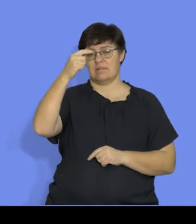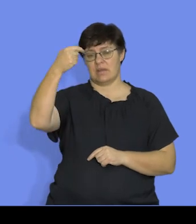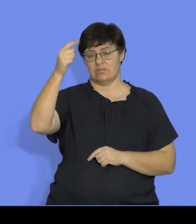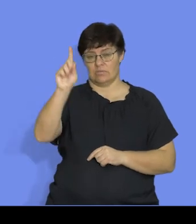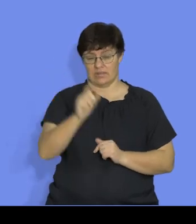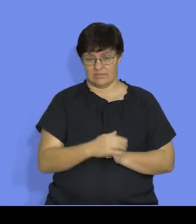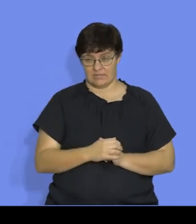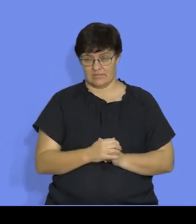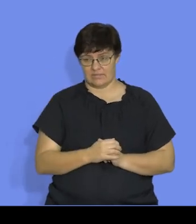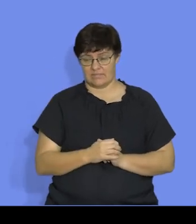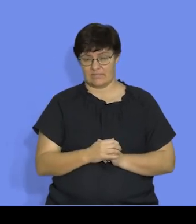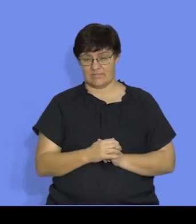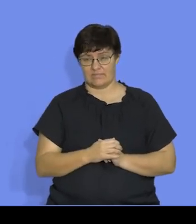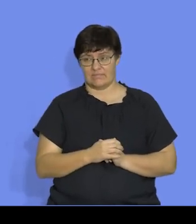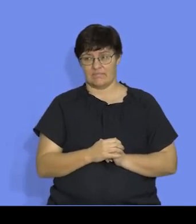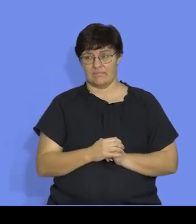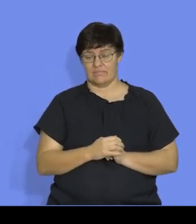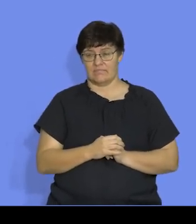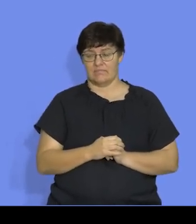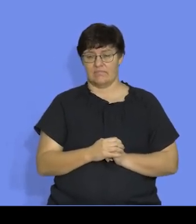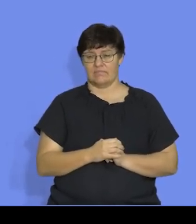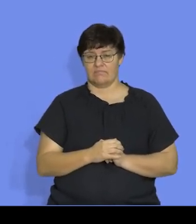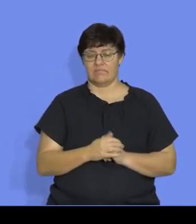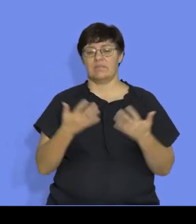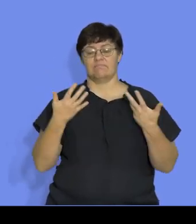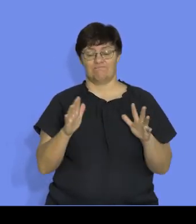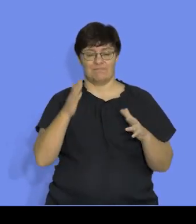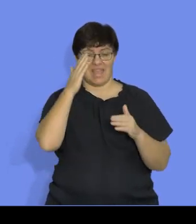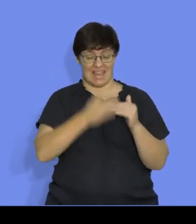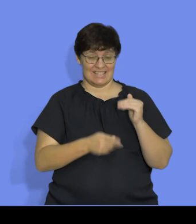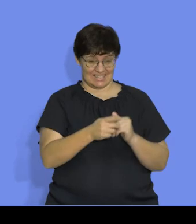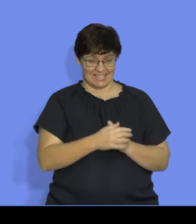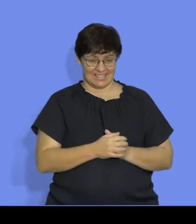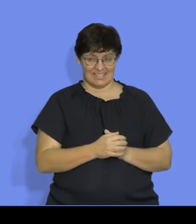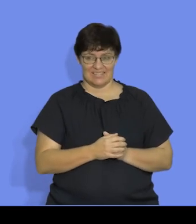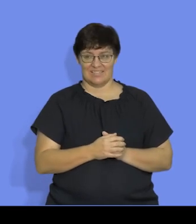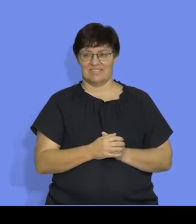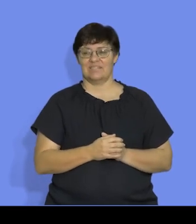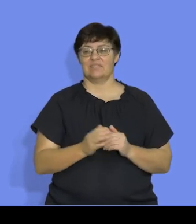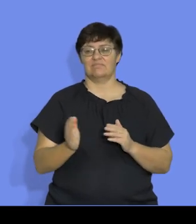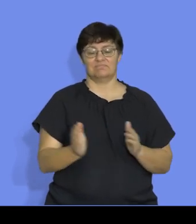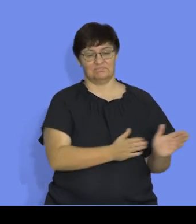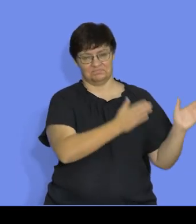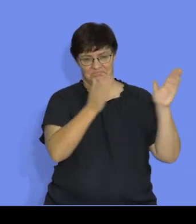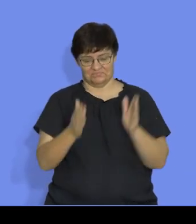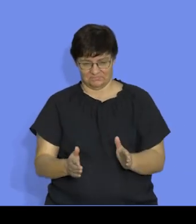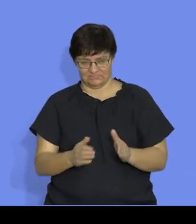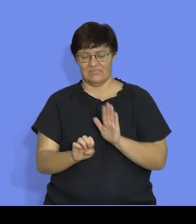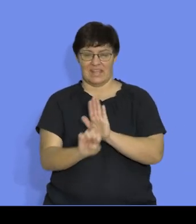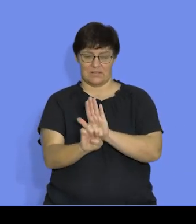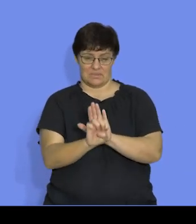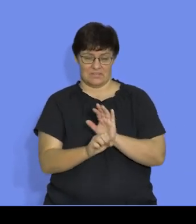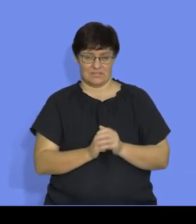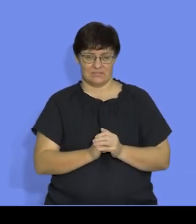n minus 1. So that's the end of that question, everybody. We're now going to look at the next